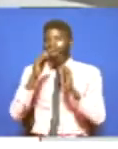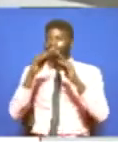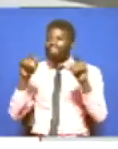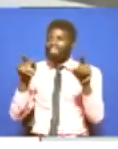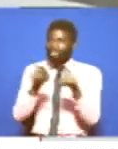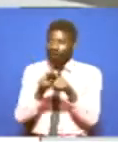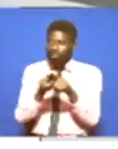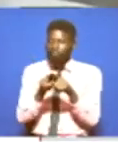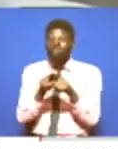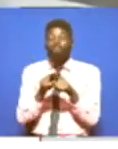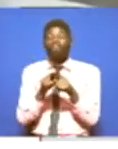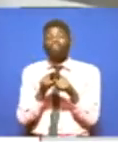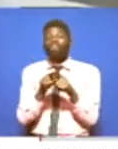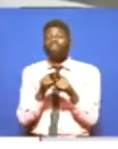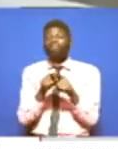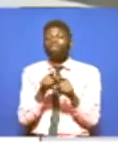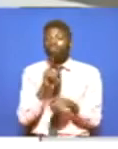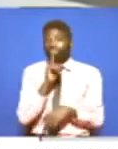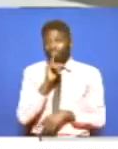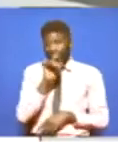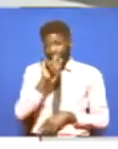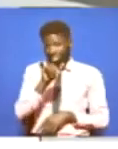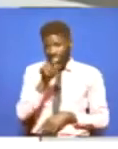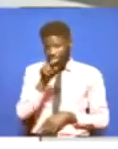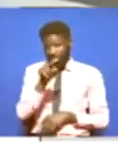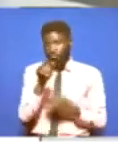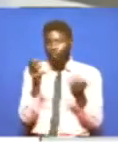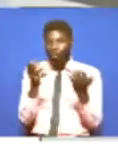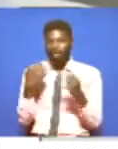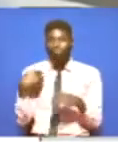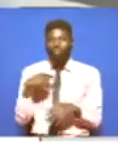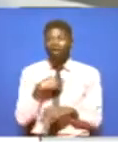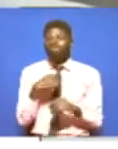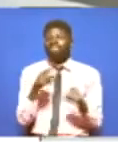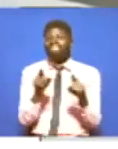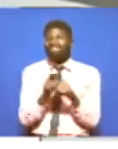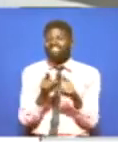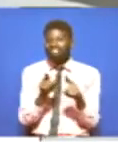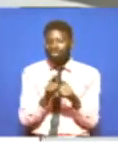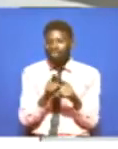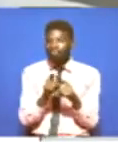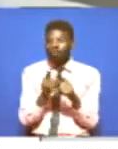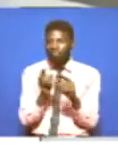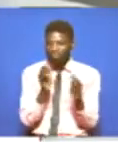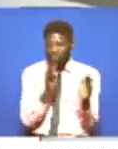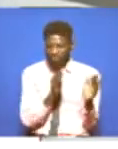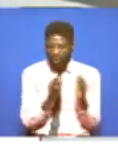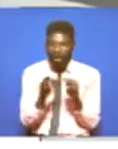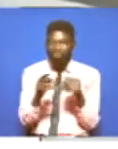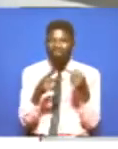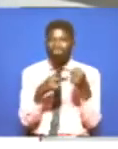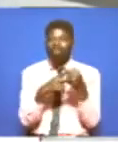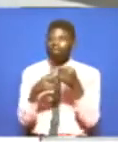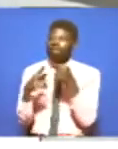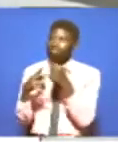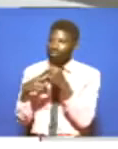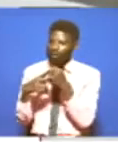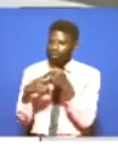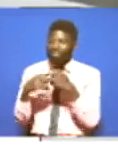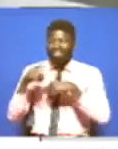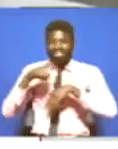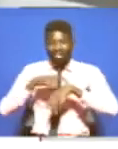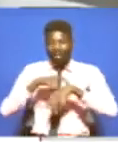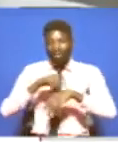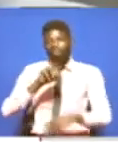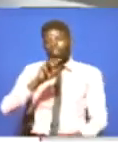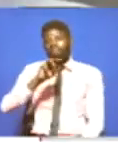And so that's where we were coordinating the Saba Saba after Kenneth Matiba and